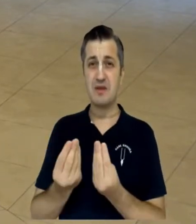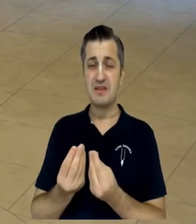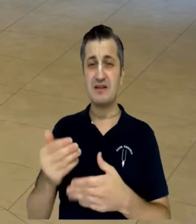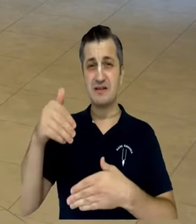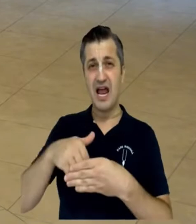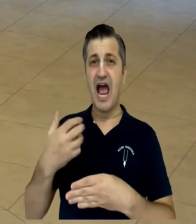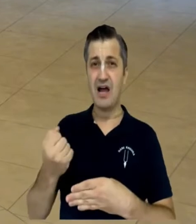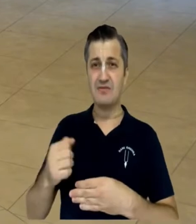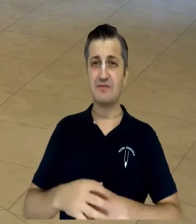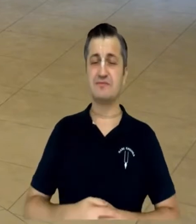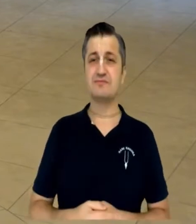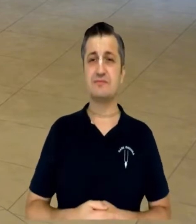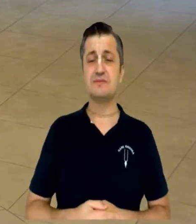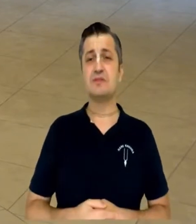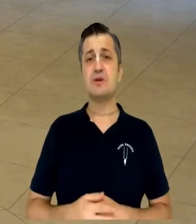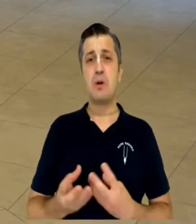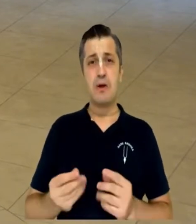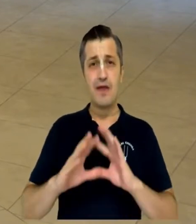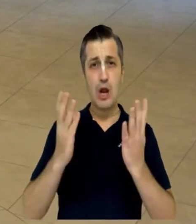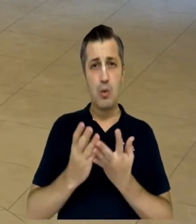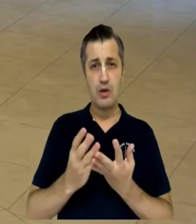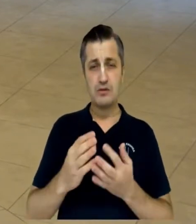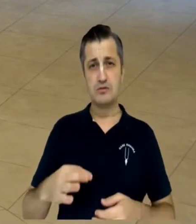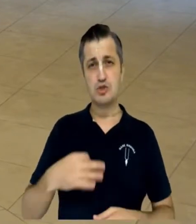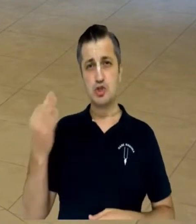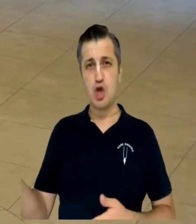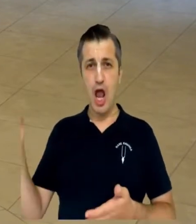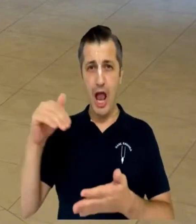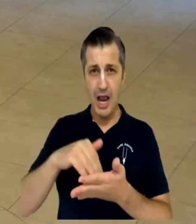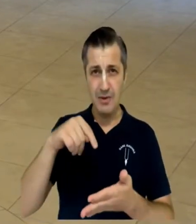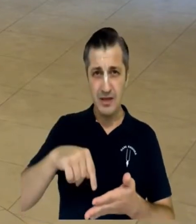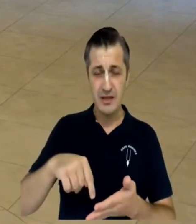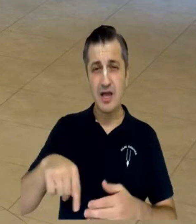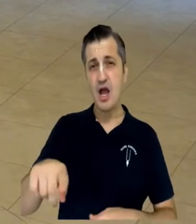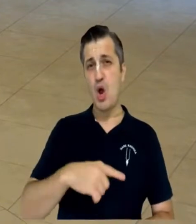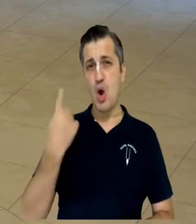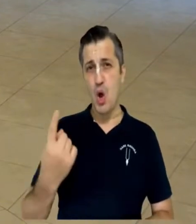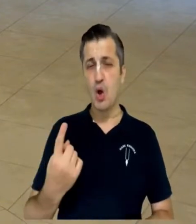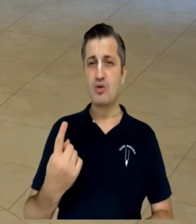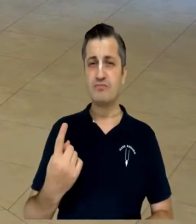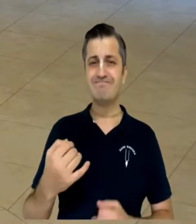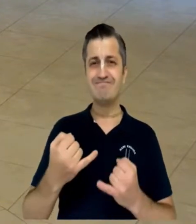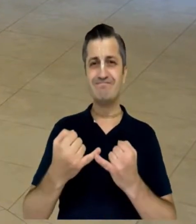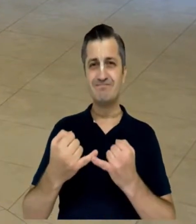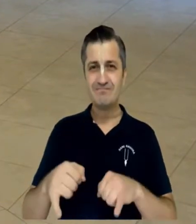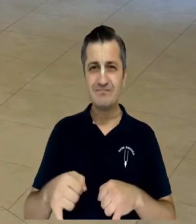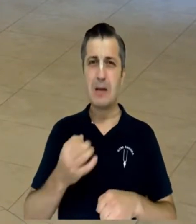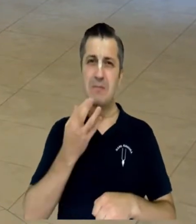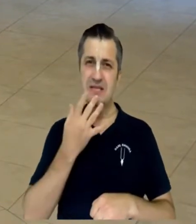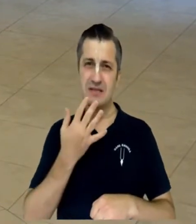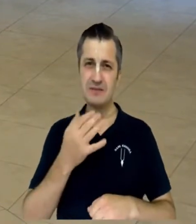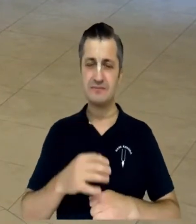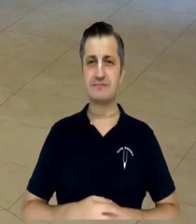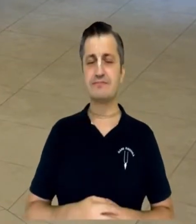us fallible and also makes us making a lot of mistakes. So now I would like to talk about, I